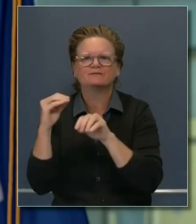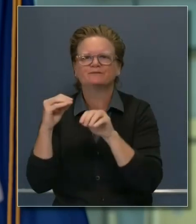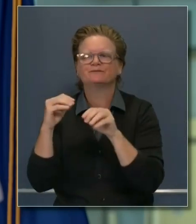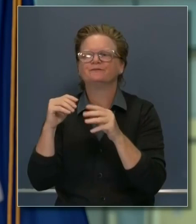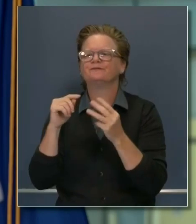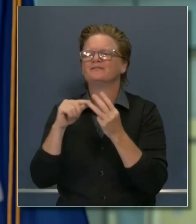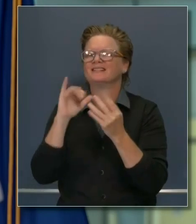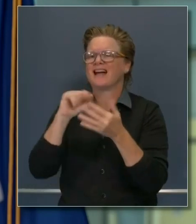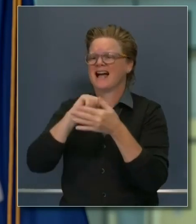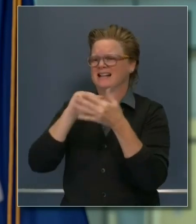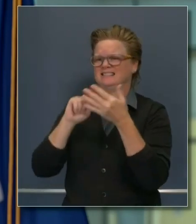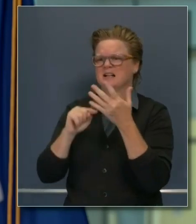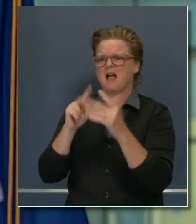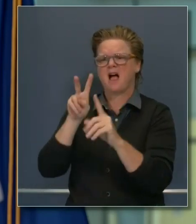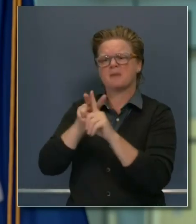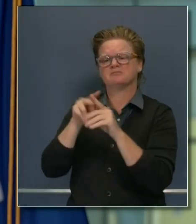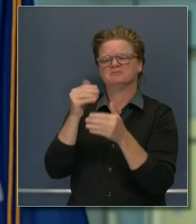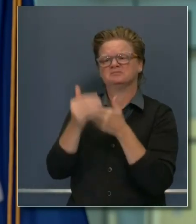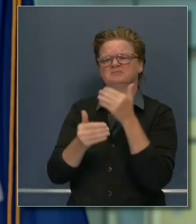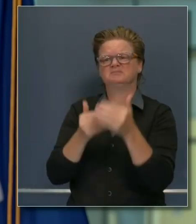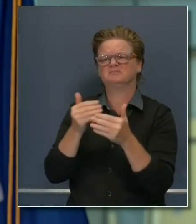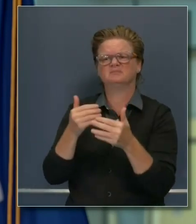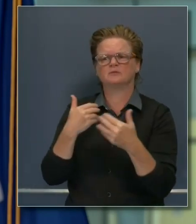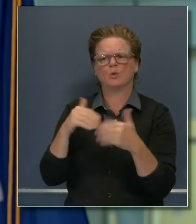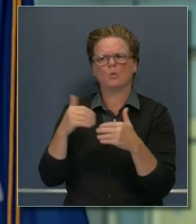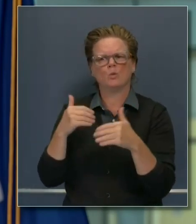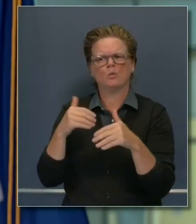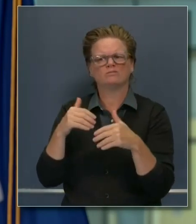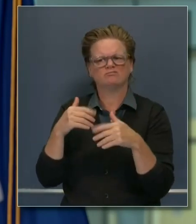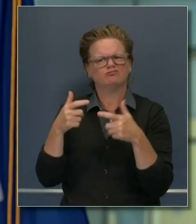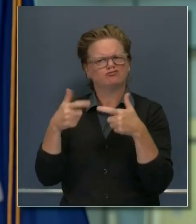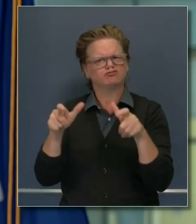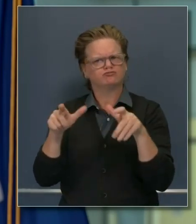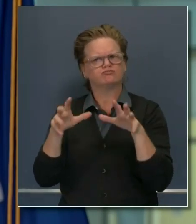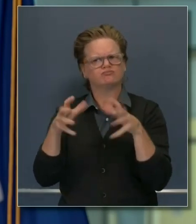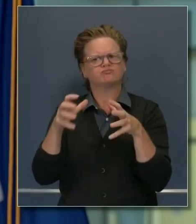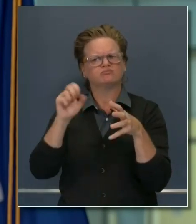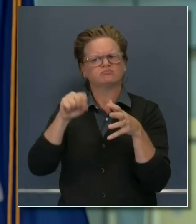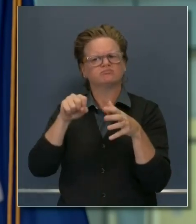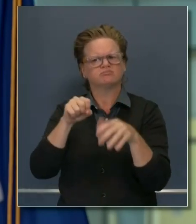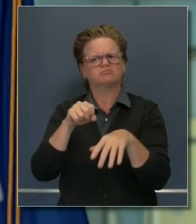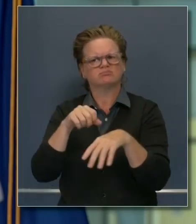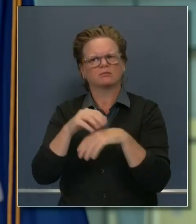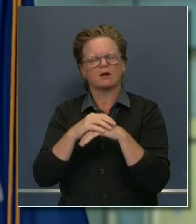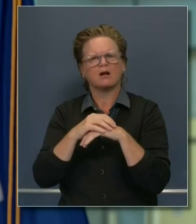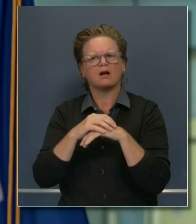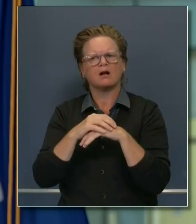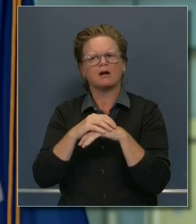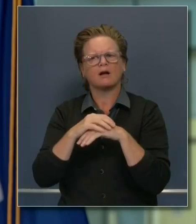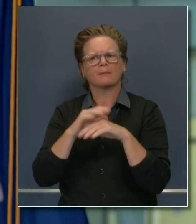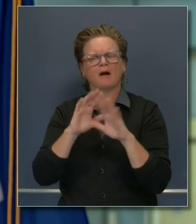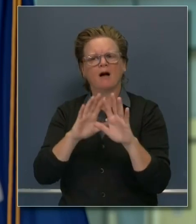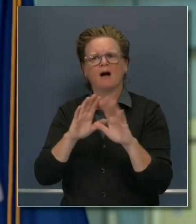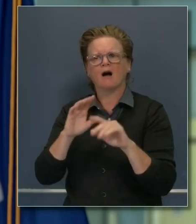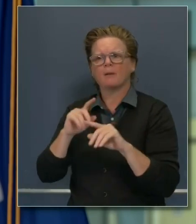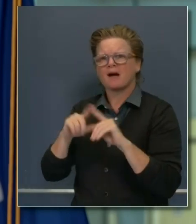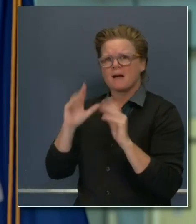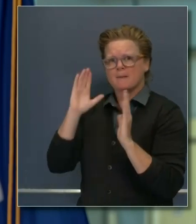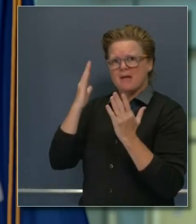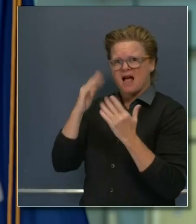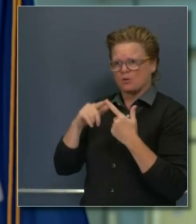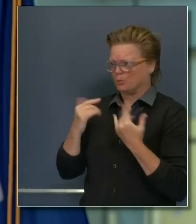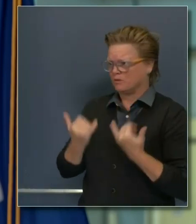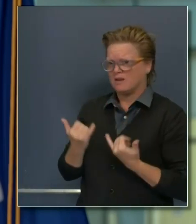an order of magnitude larger process than the one that we are announcing here today. That